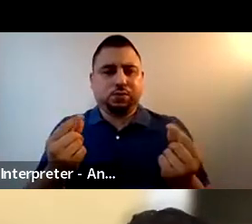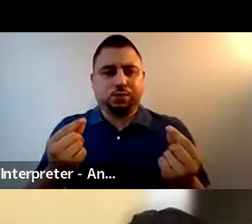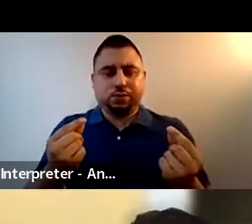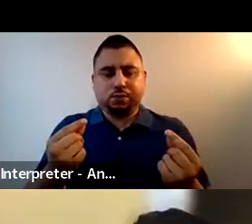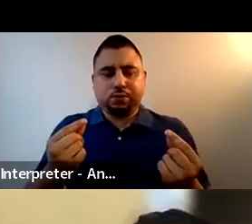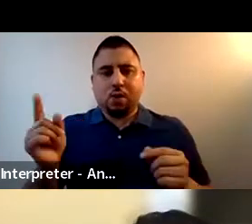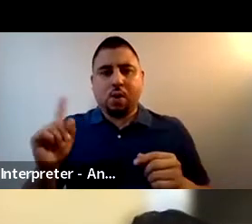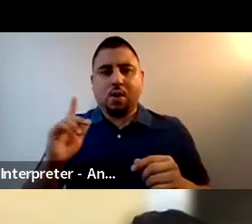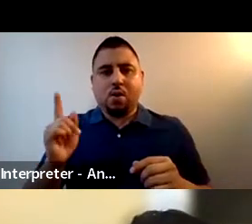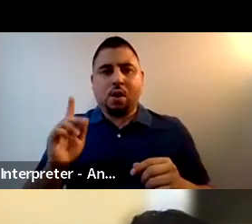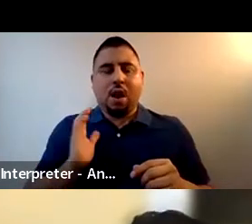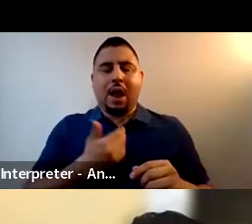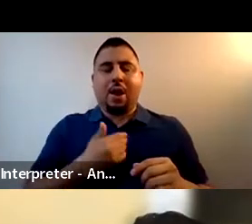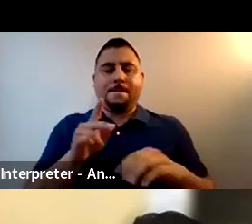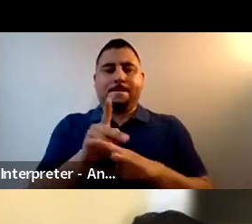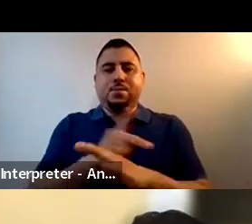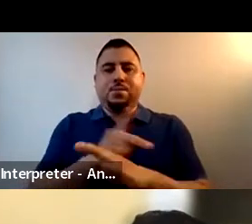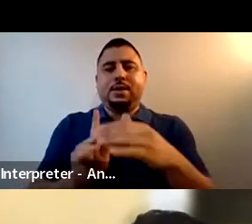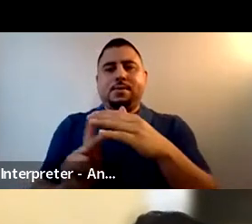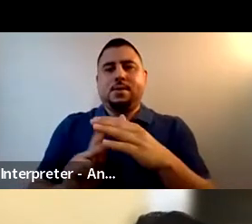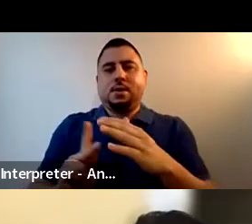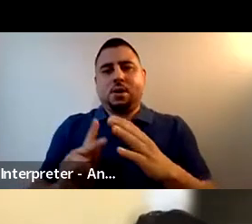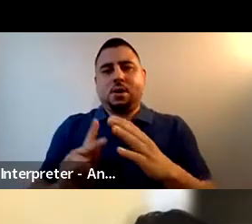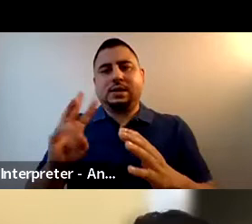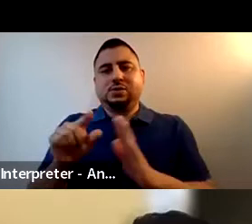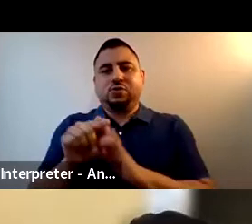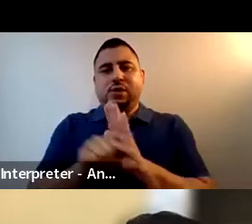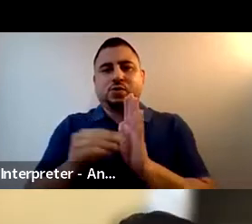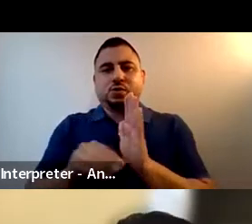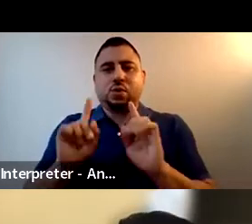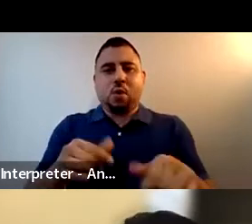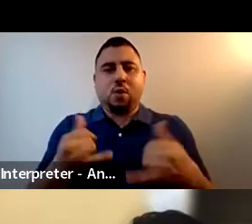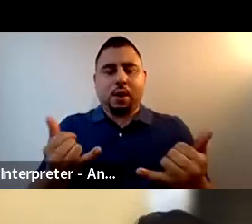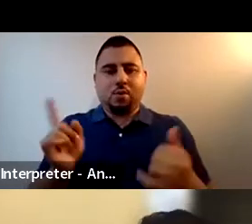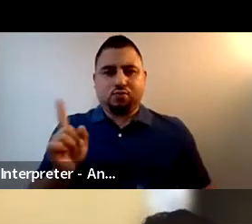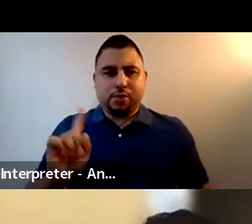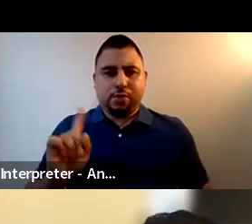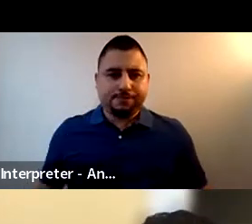Where will our pre-K to sixth grade students or even fifth grade students go at this time?